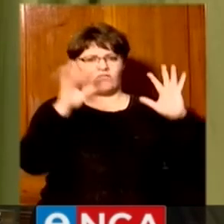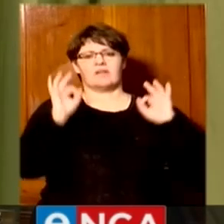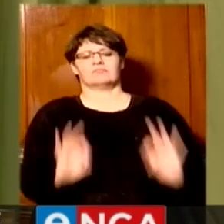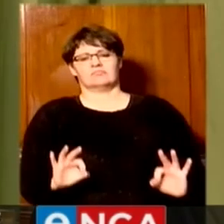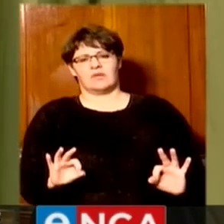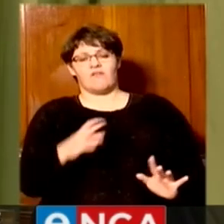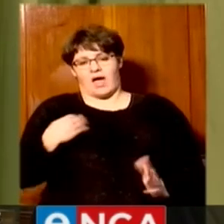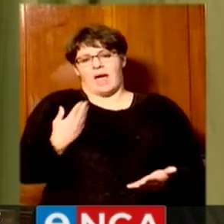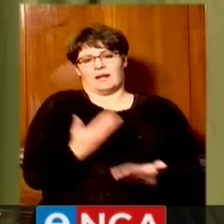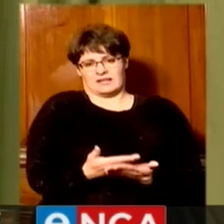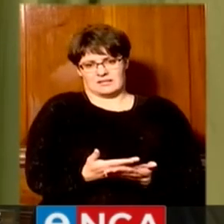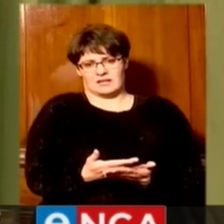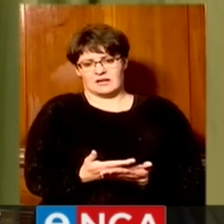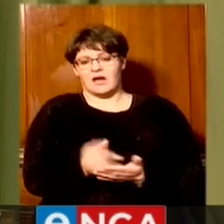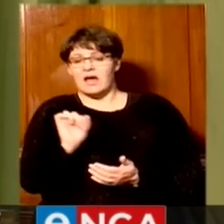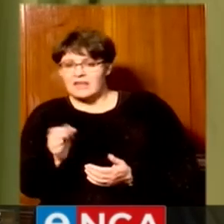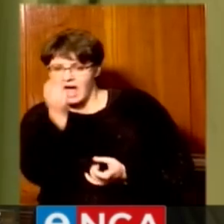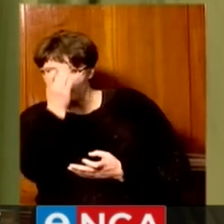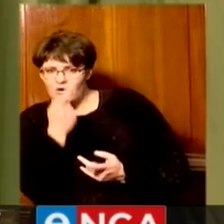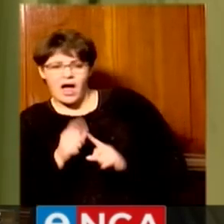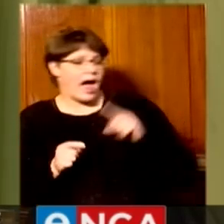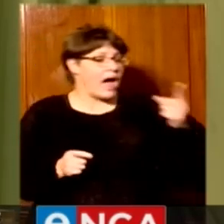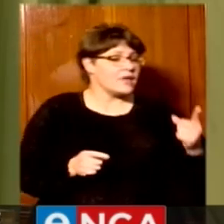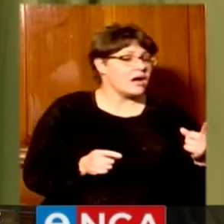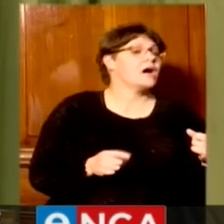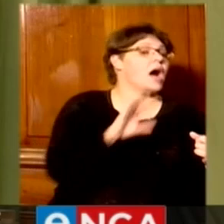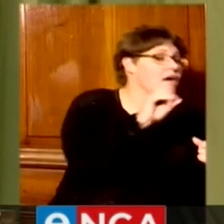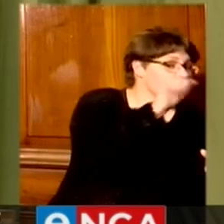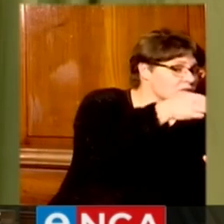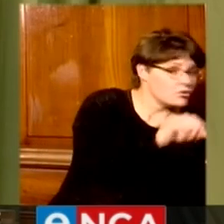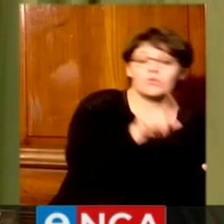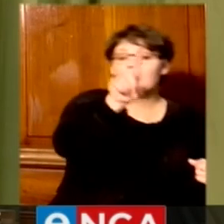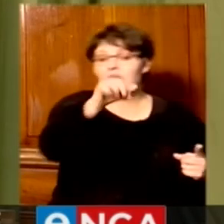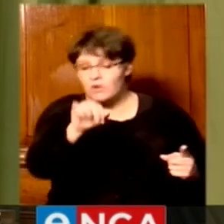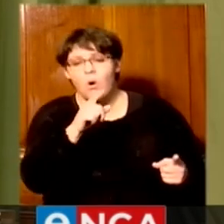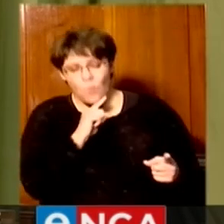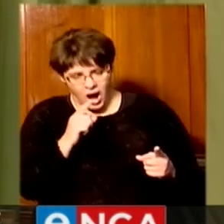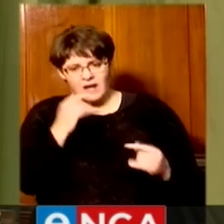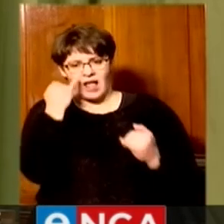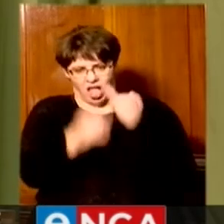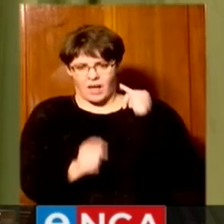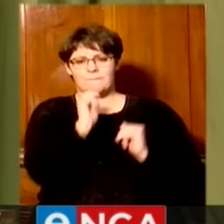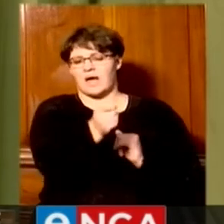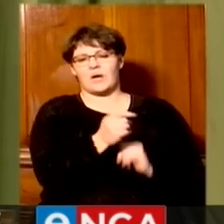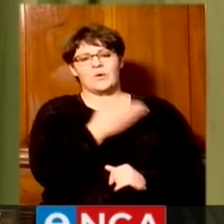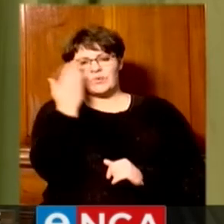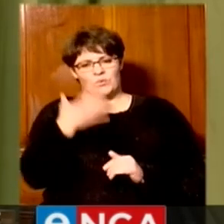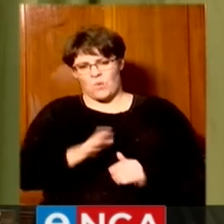of applicants' information by other stakeholders to reduce the margin of error and paying